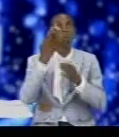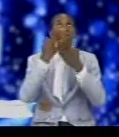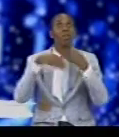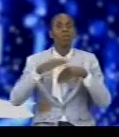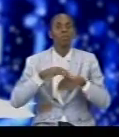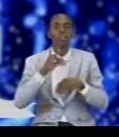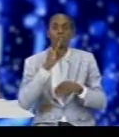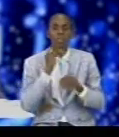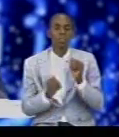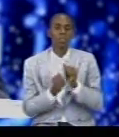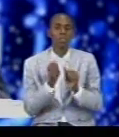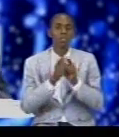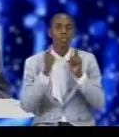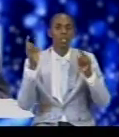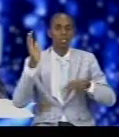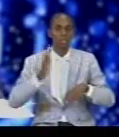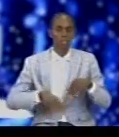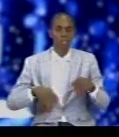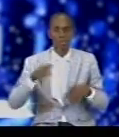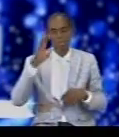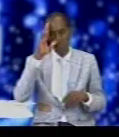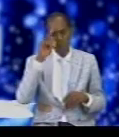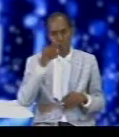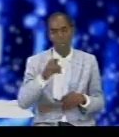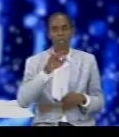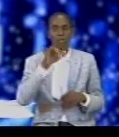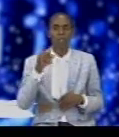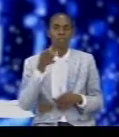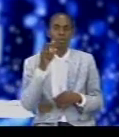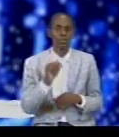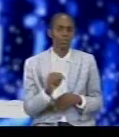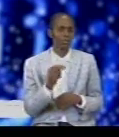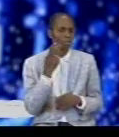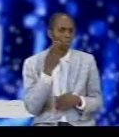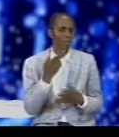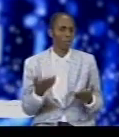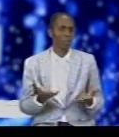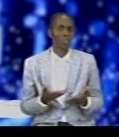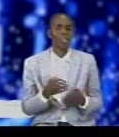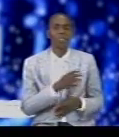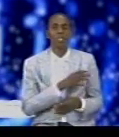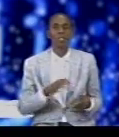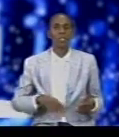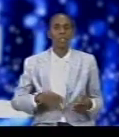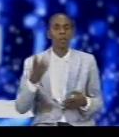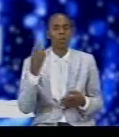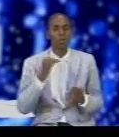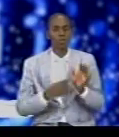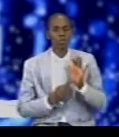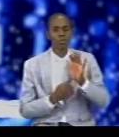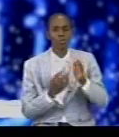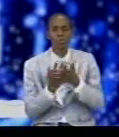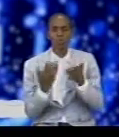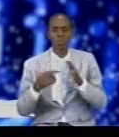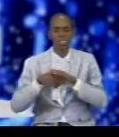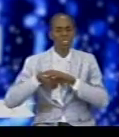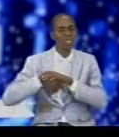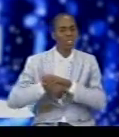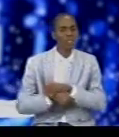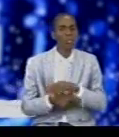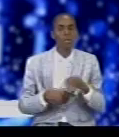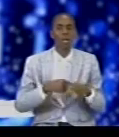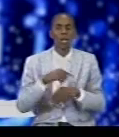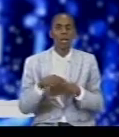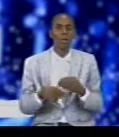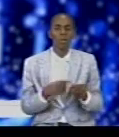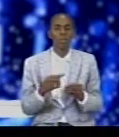he. Here the Lord was revealing something deeper about when they talk about